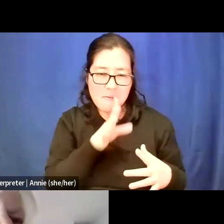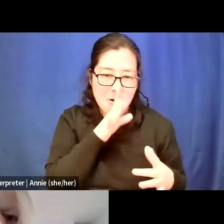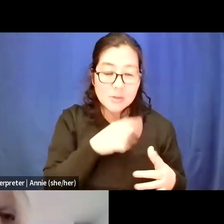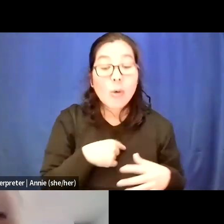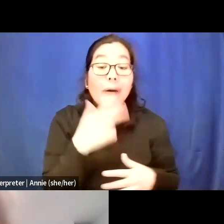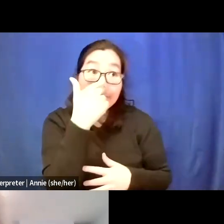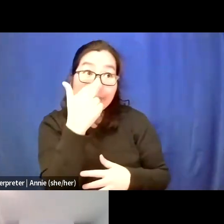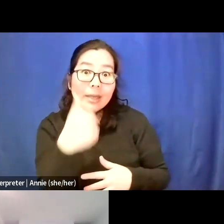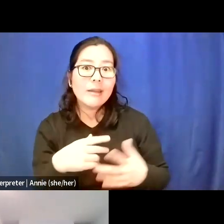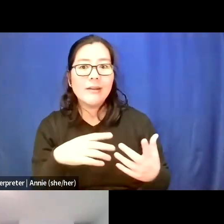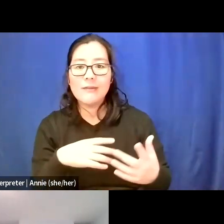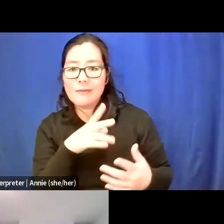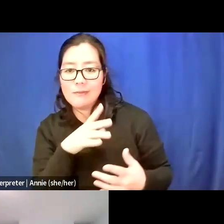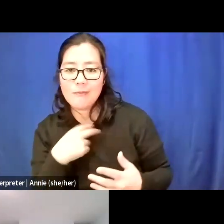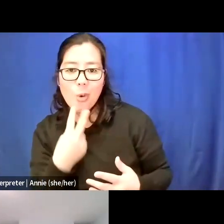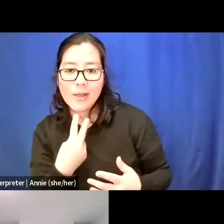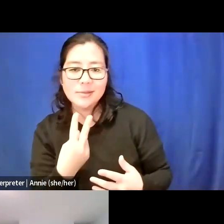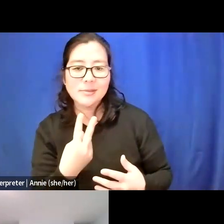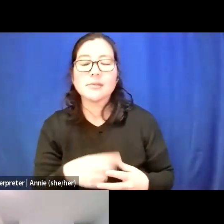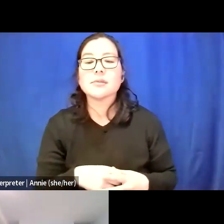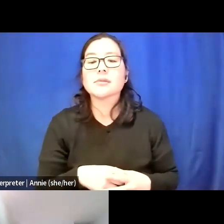or, whatever it is. And I'm thinking that